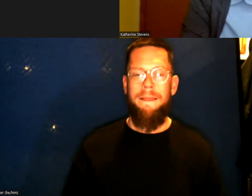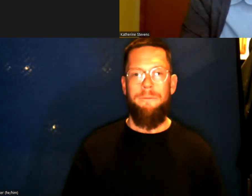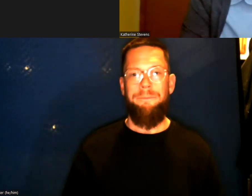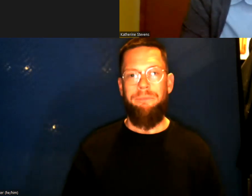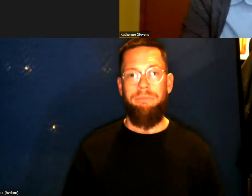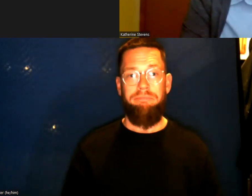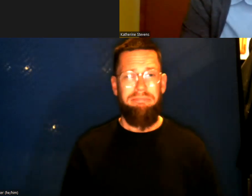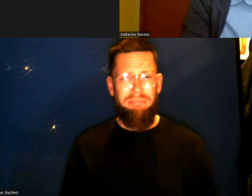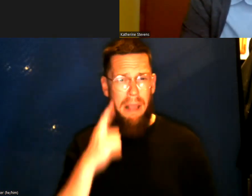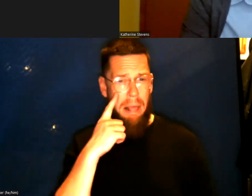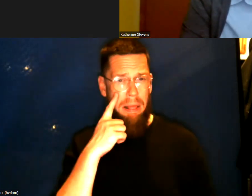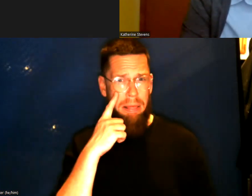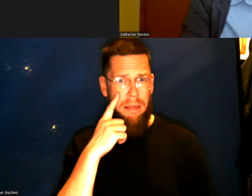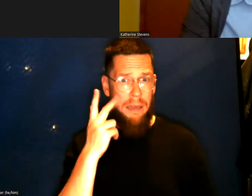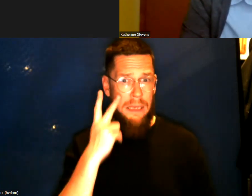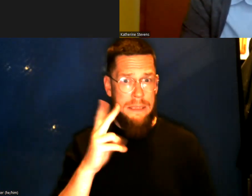I think I see a hand up again from.